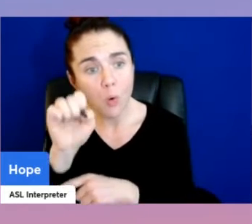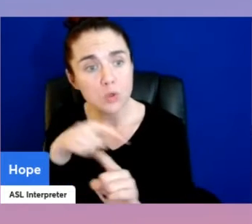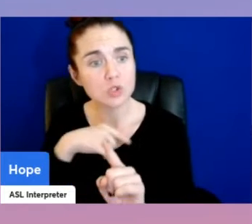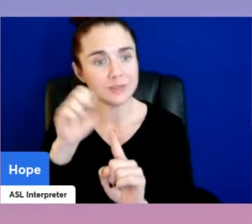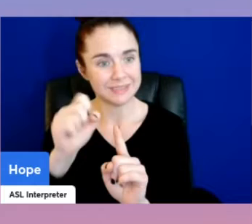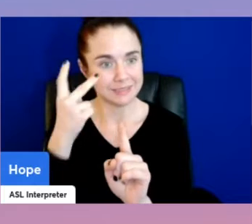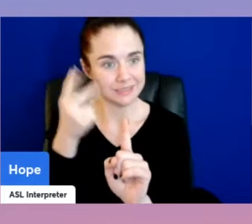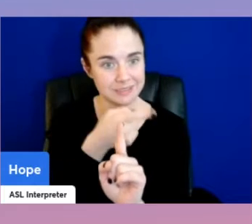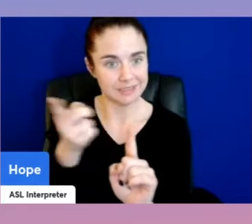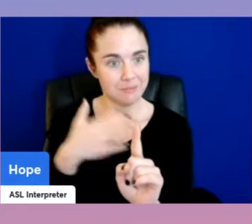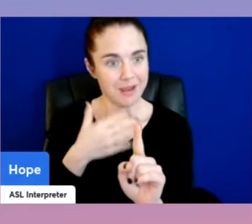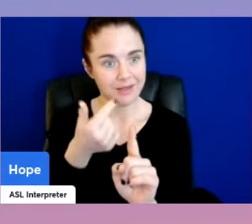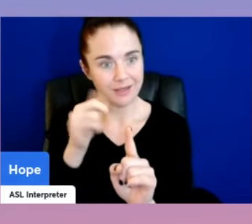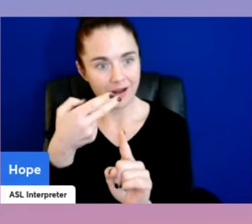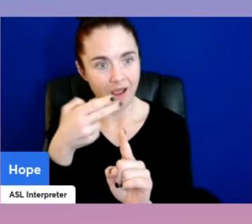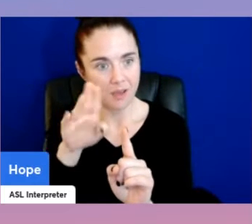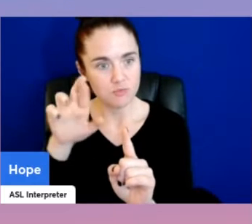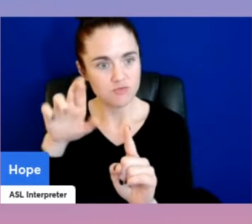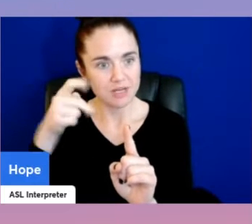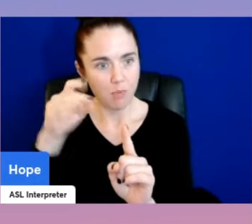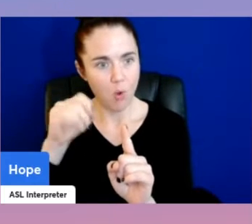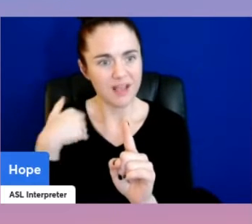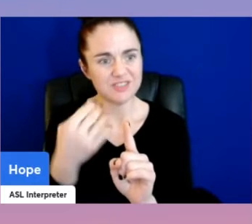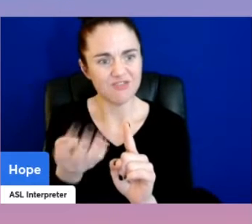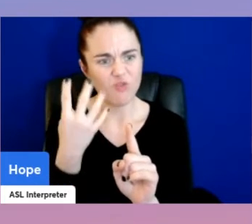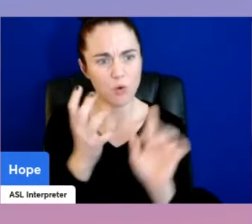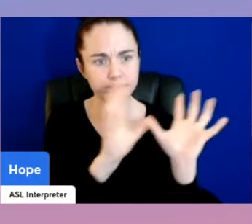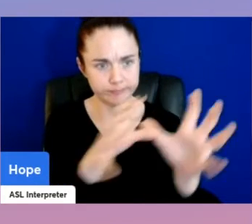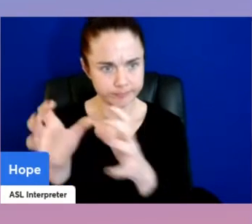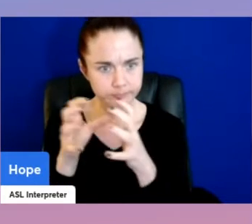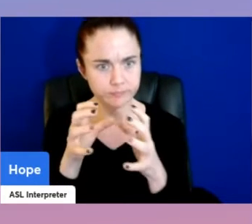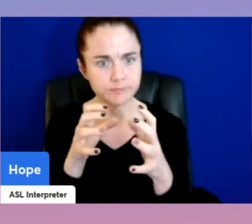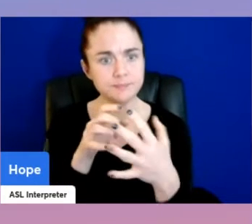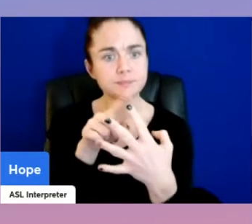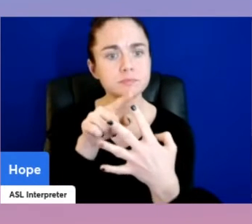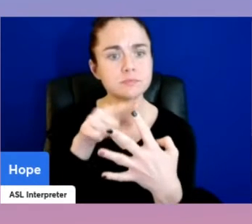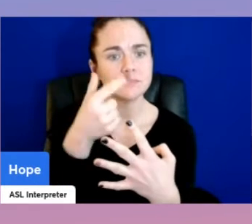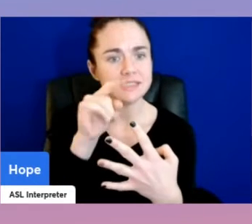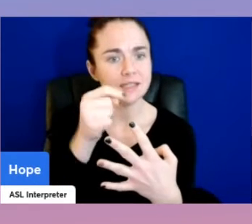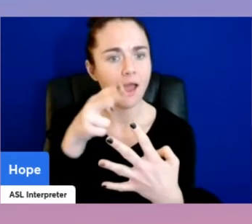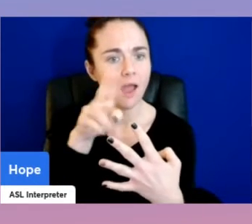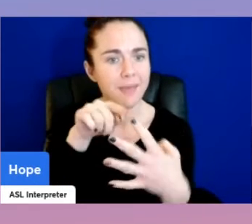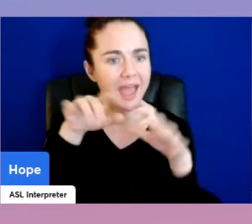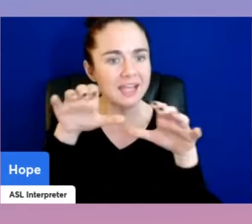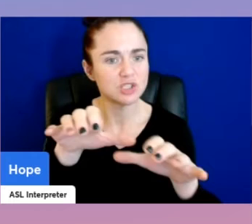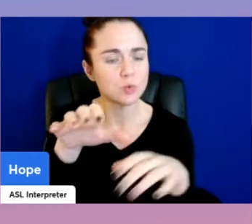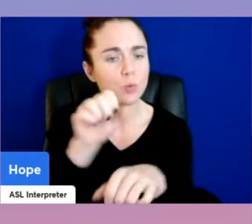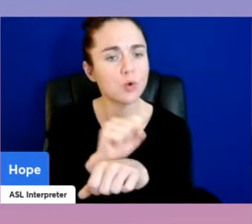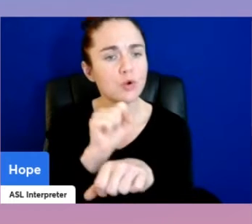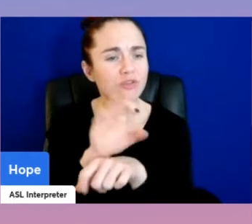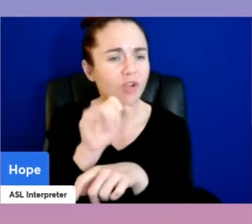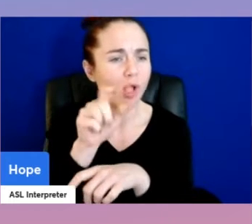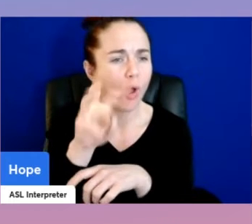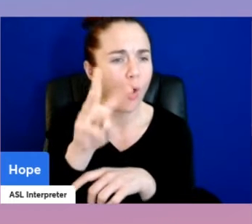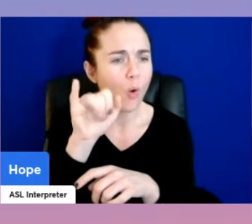repo is pretty much grouped into 4 buckets. We have GitHub Actions workflows, which are a bunch of YAML files,